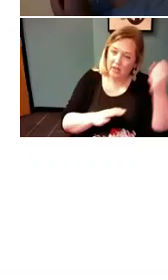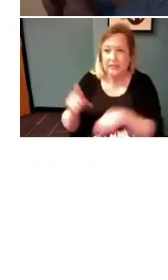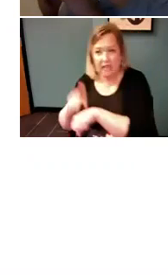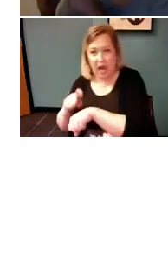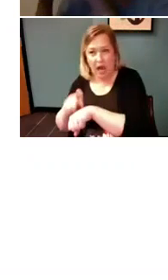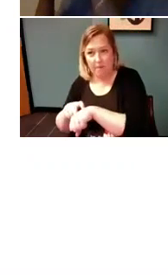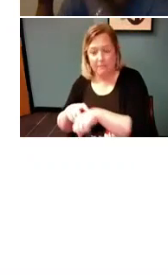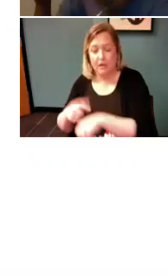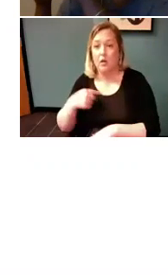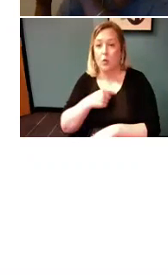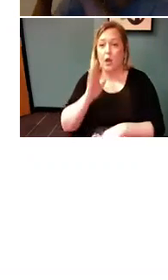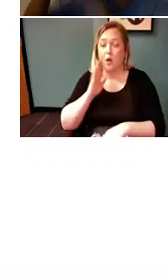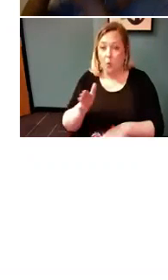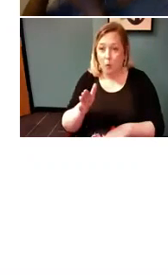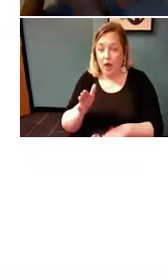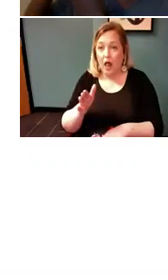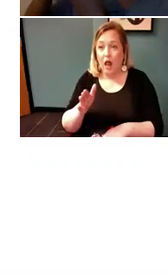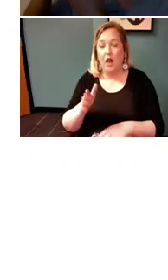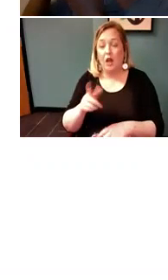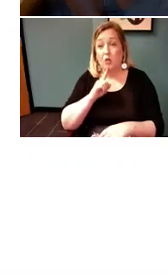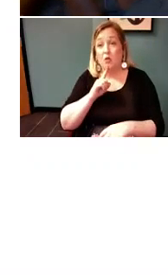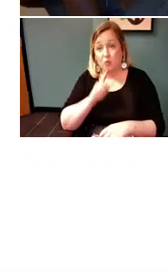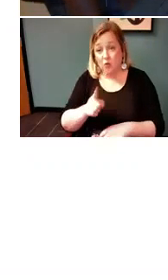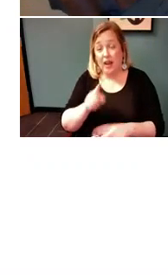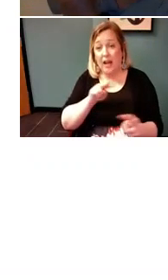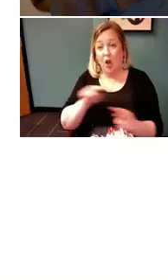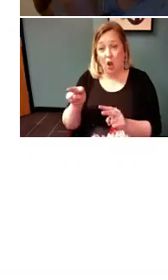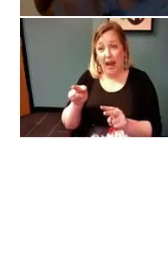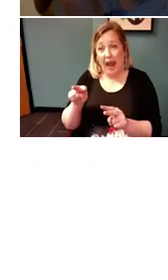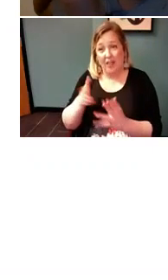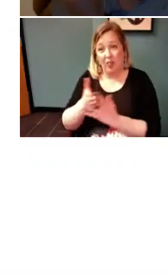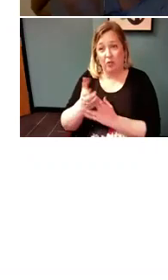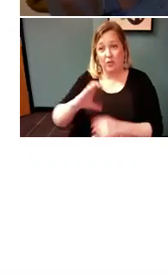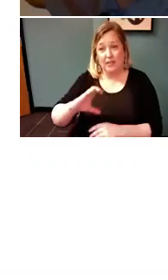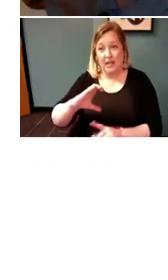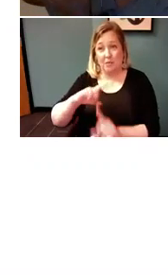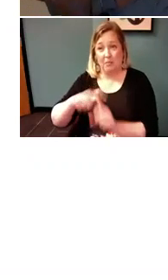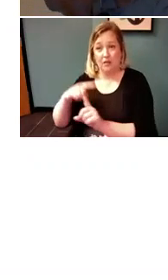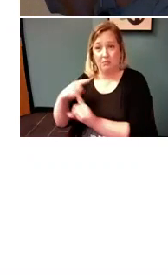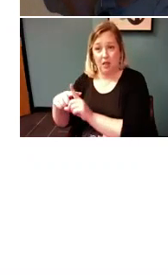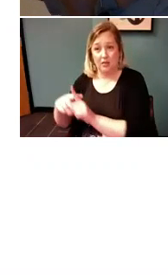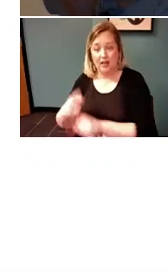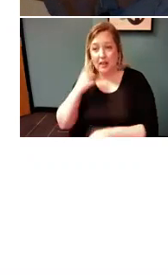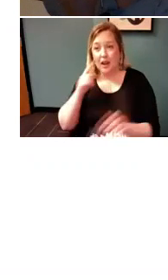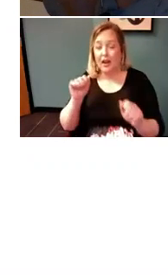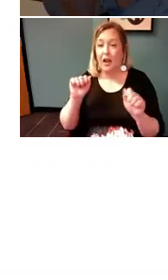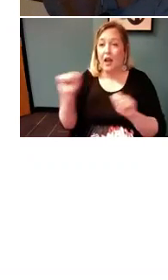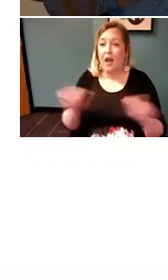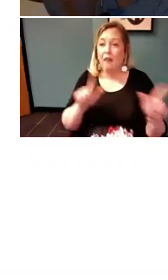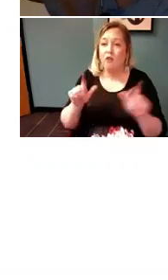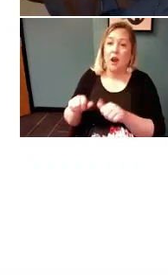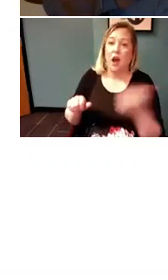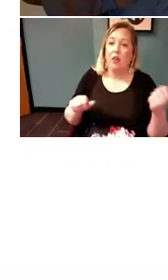at it in terms of C++, because think about it like this, that every other language is sort of